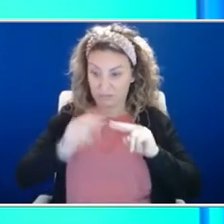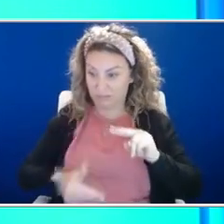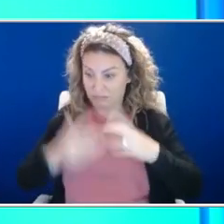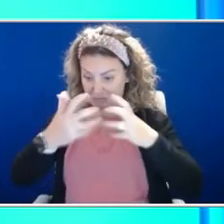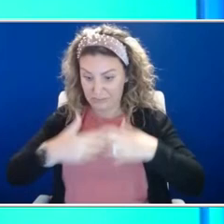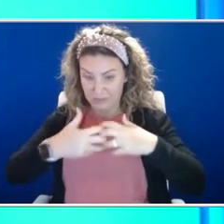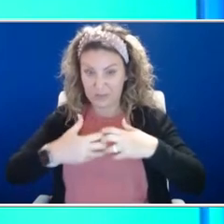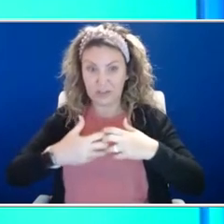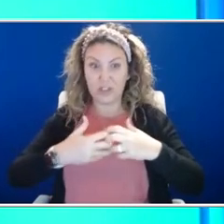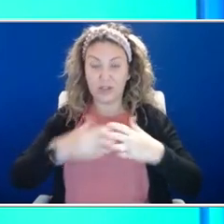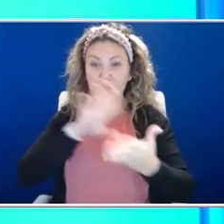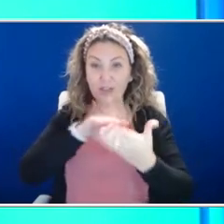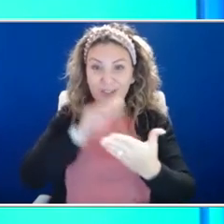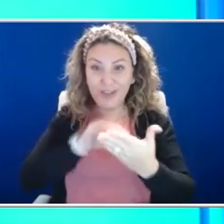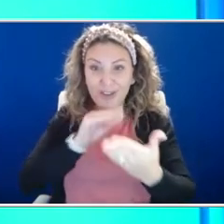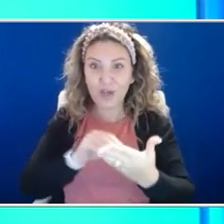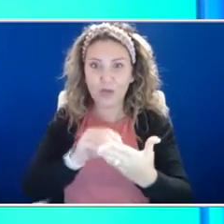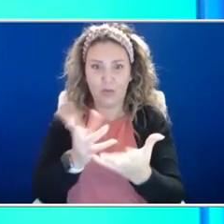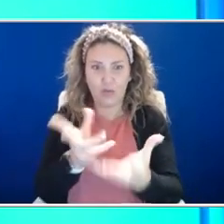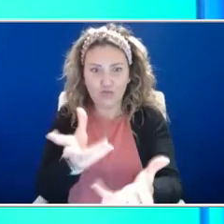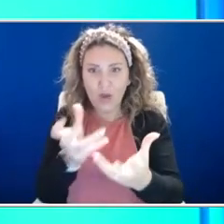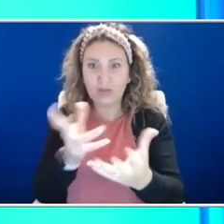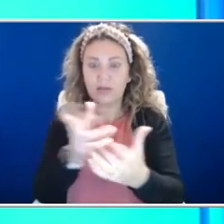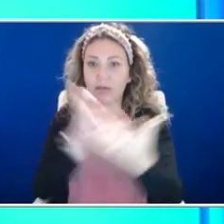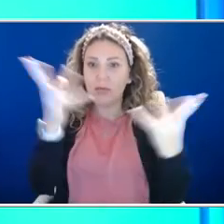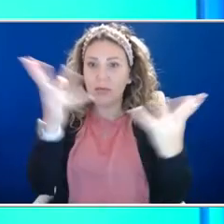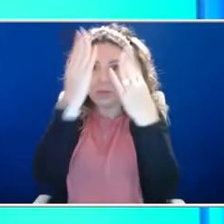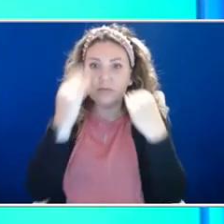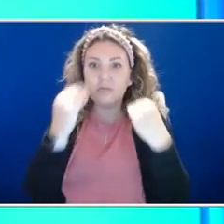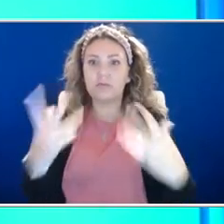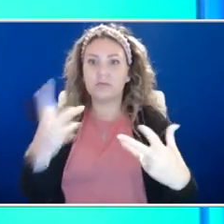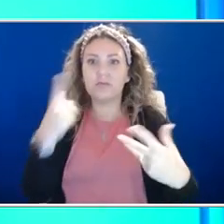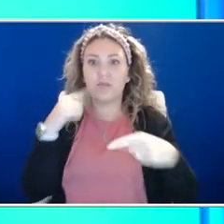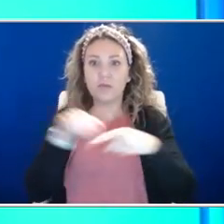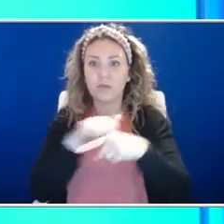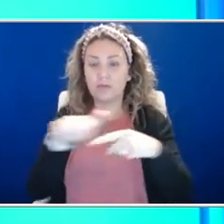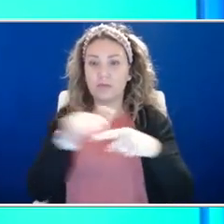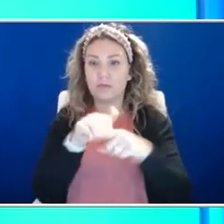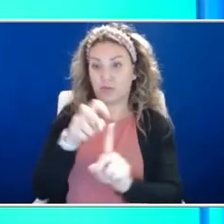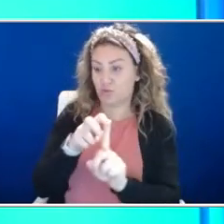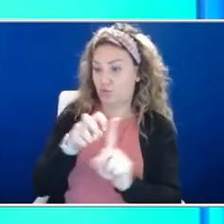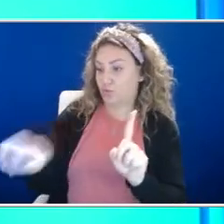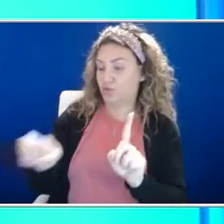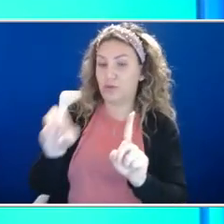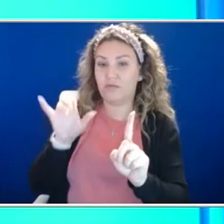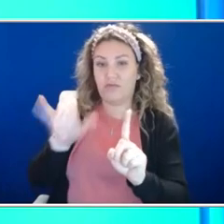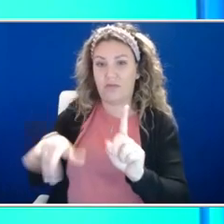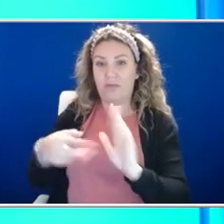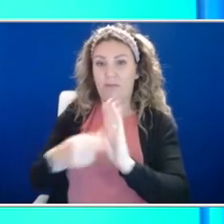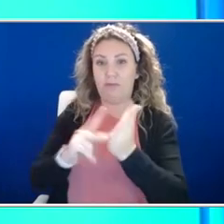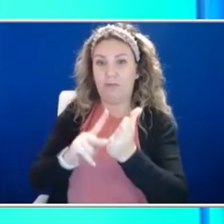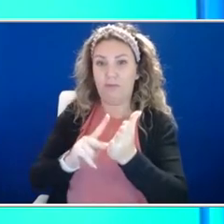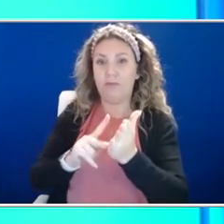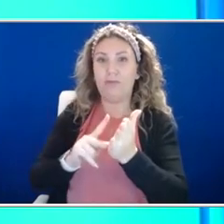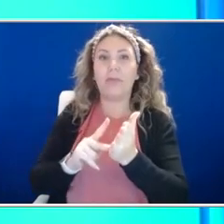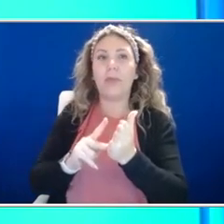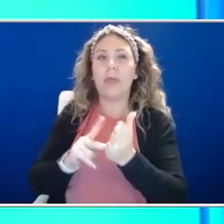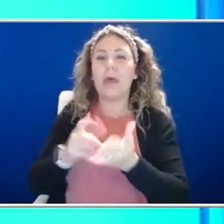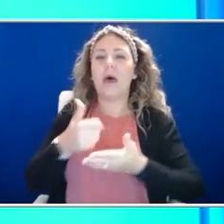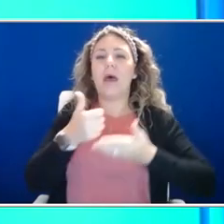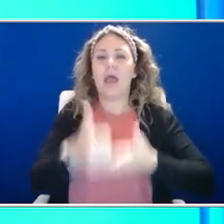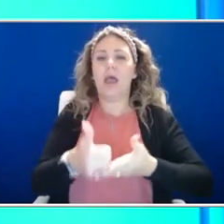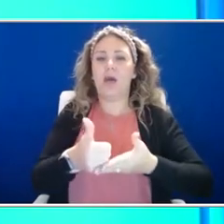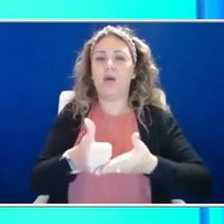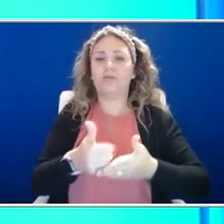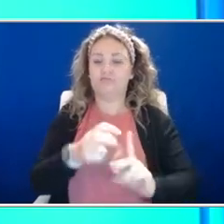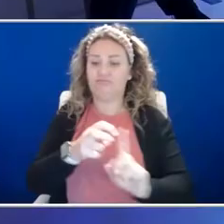learning is data hungry. It needs a lot of data for training. So transfer learning in this sense mitigates the small sample size